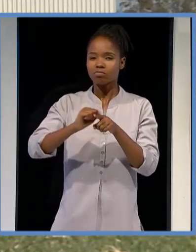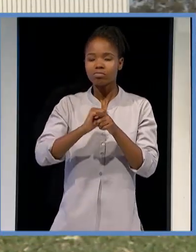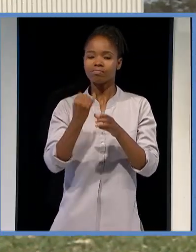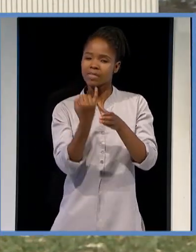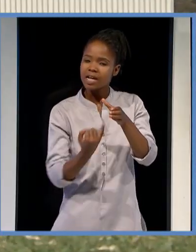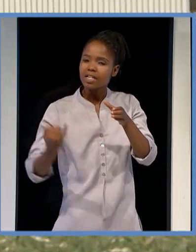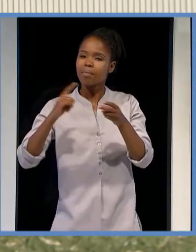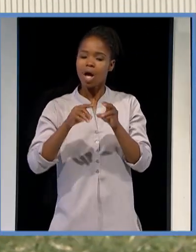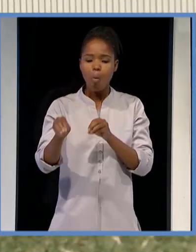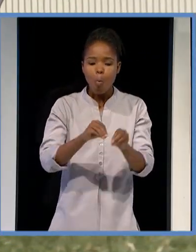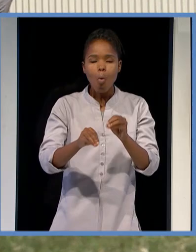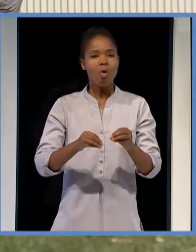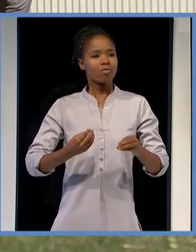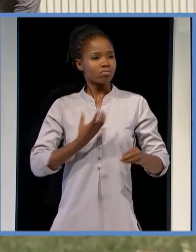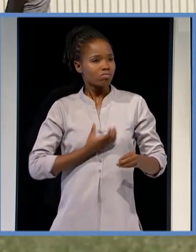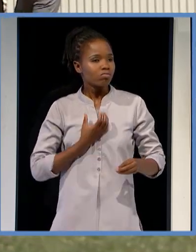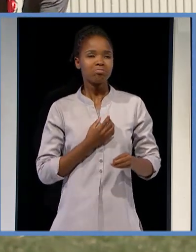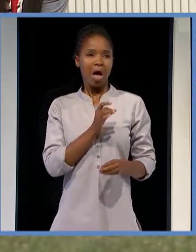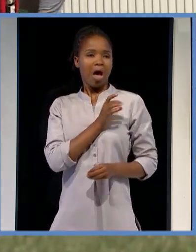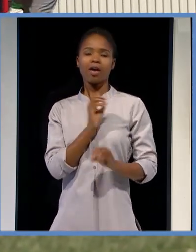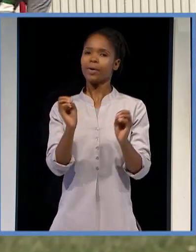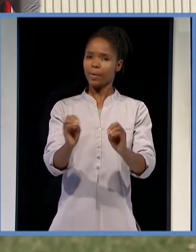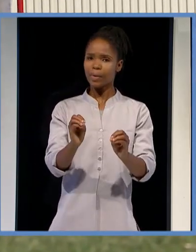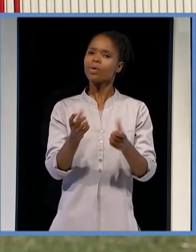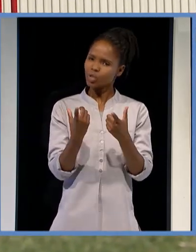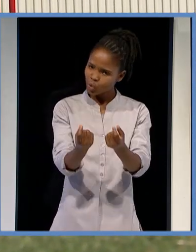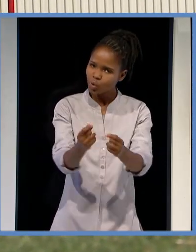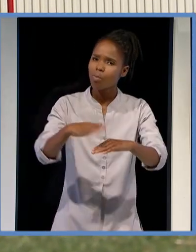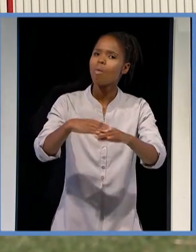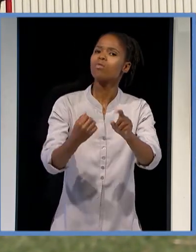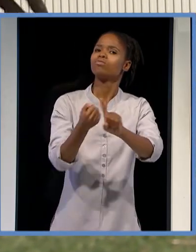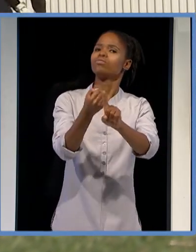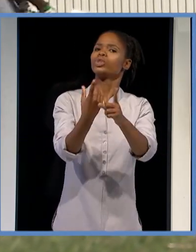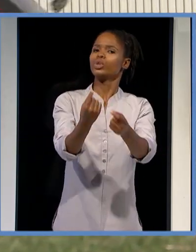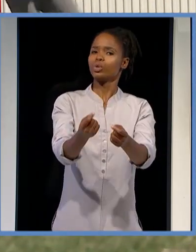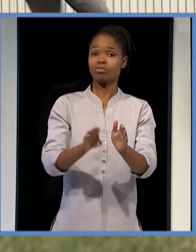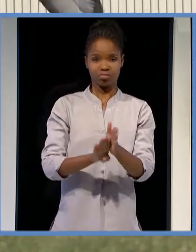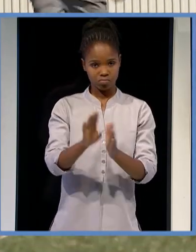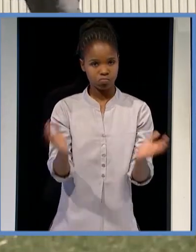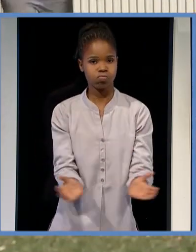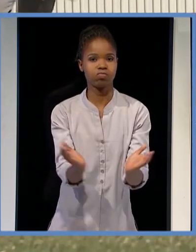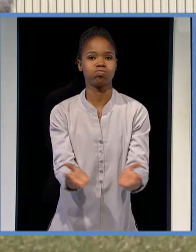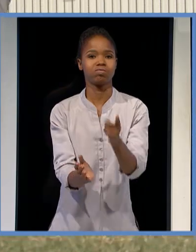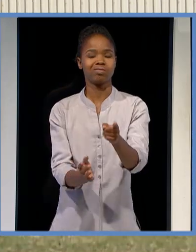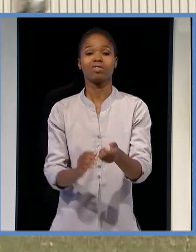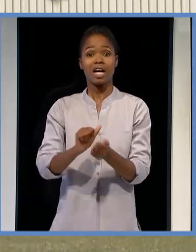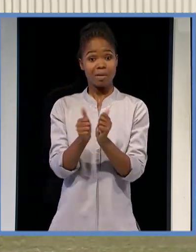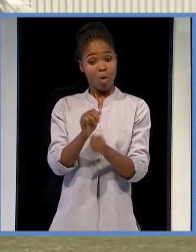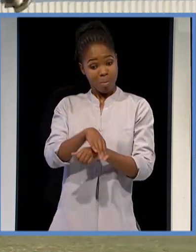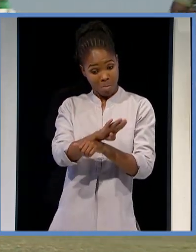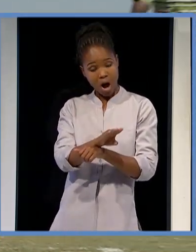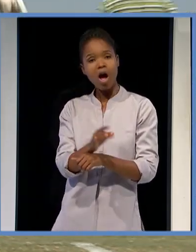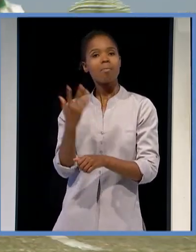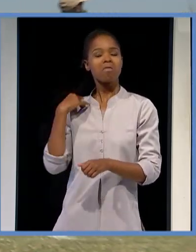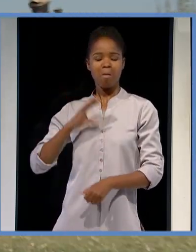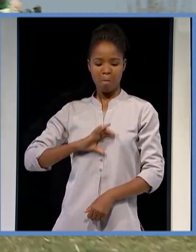independent, to move around freely without any fear. Do you get what I'm saying? Yeah. So we need to, this is the sport that instills that confidence